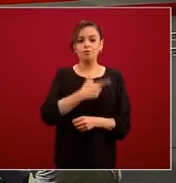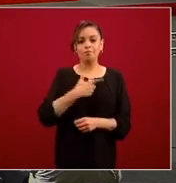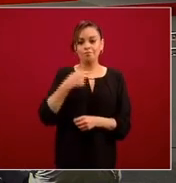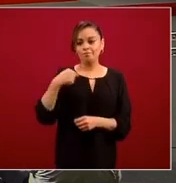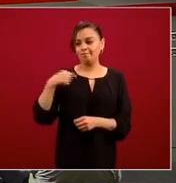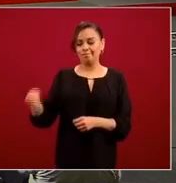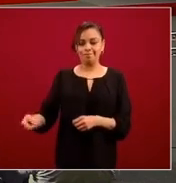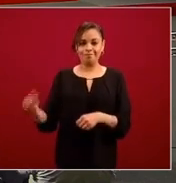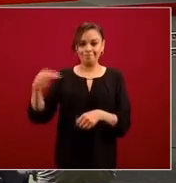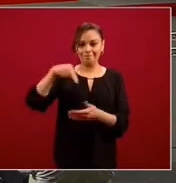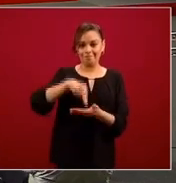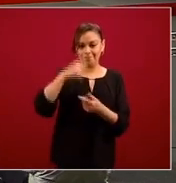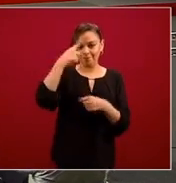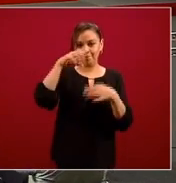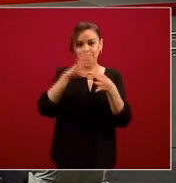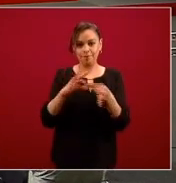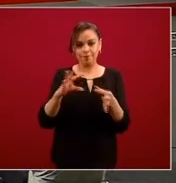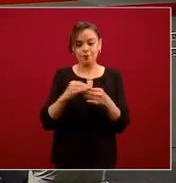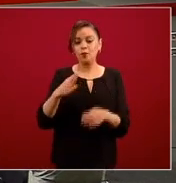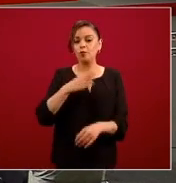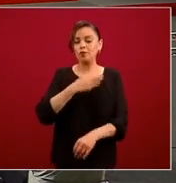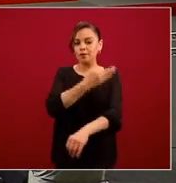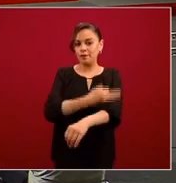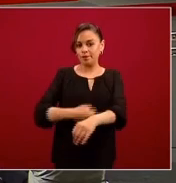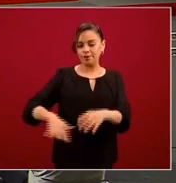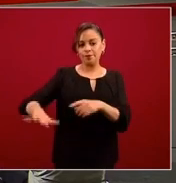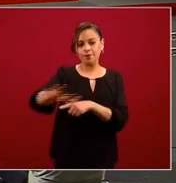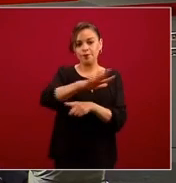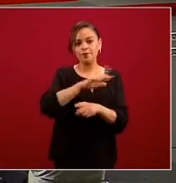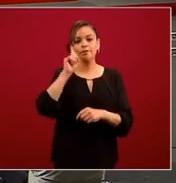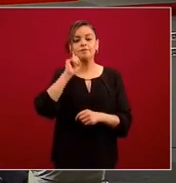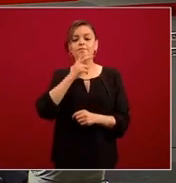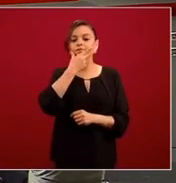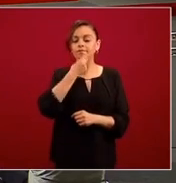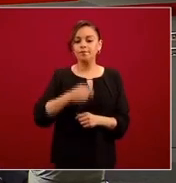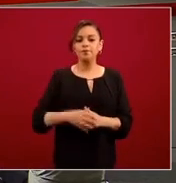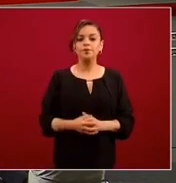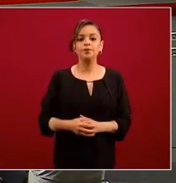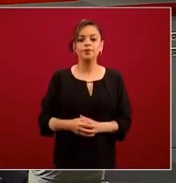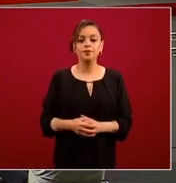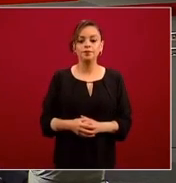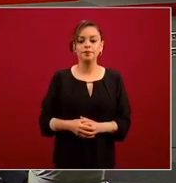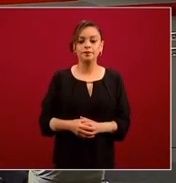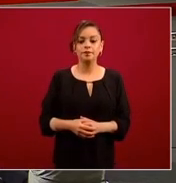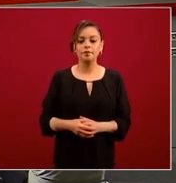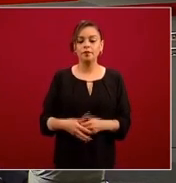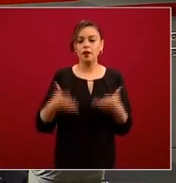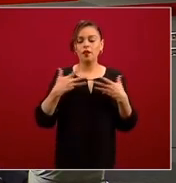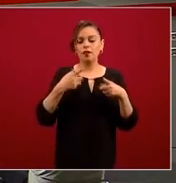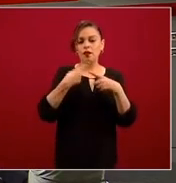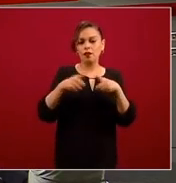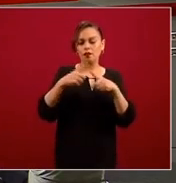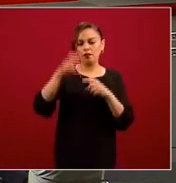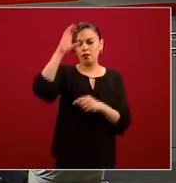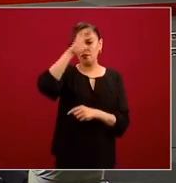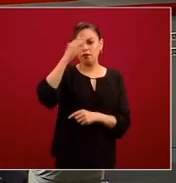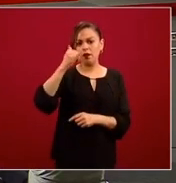here. Good evening, everyone. In Mexico, there are